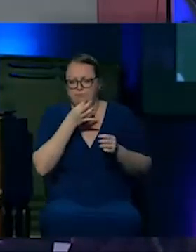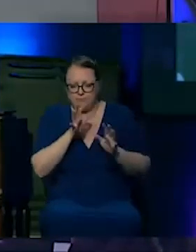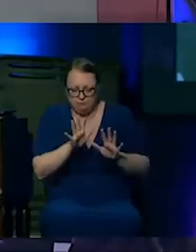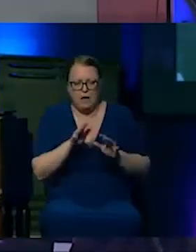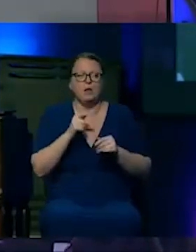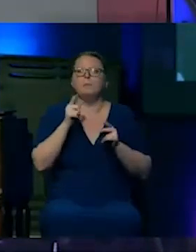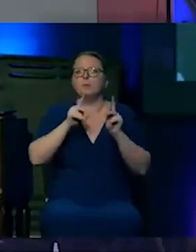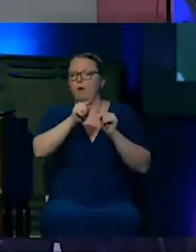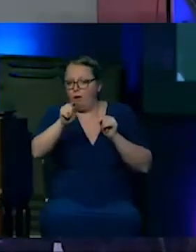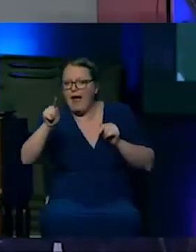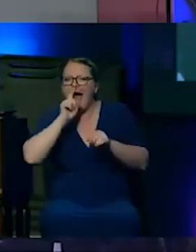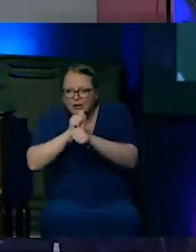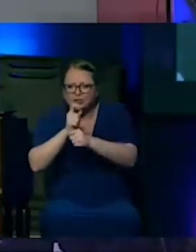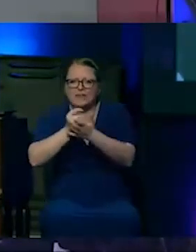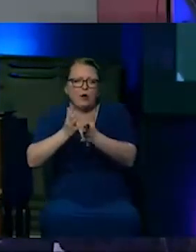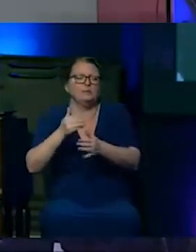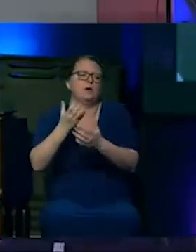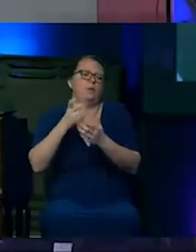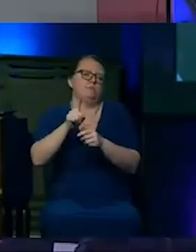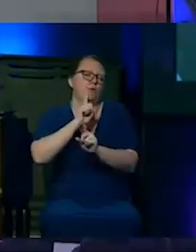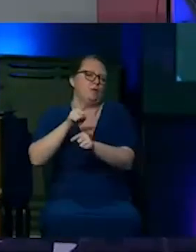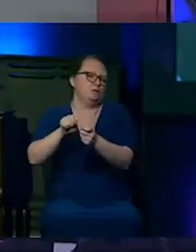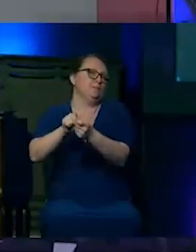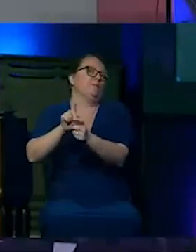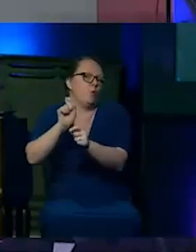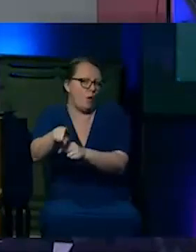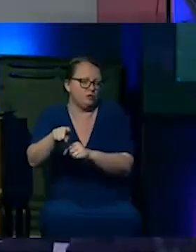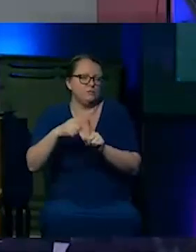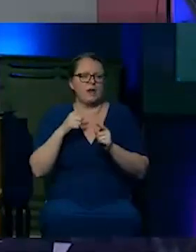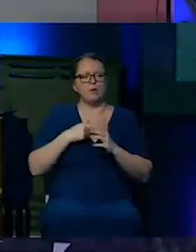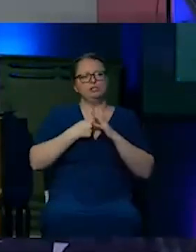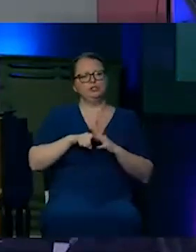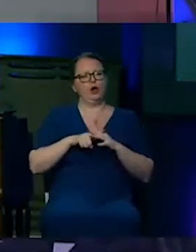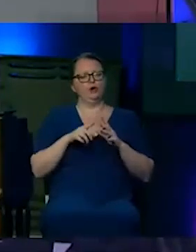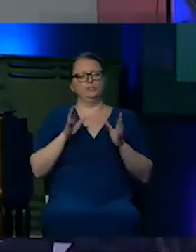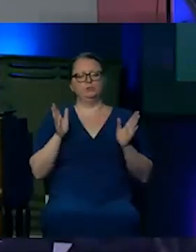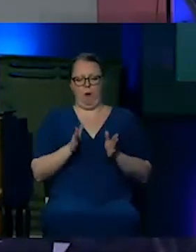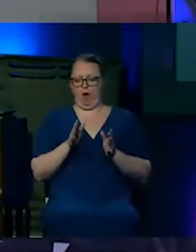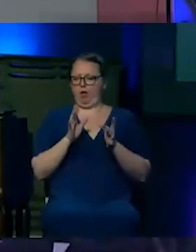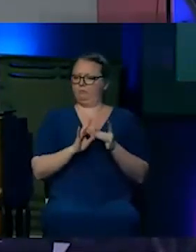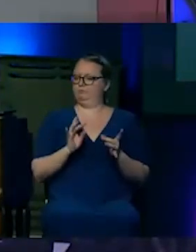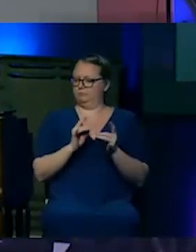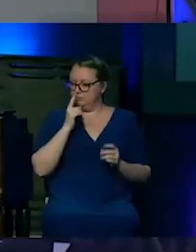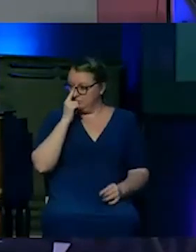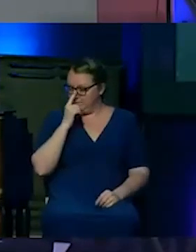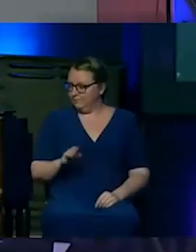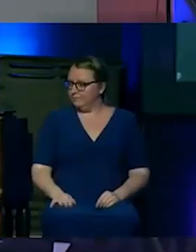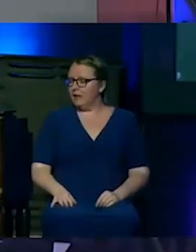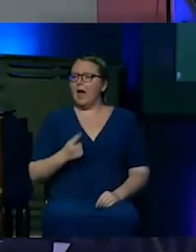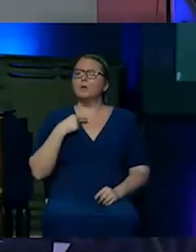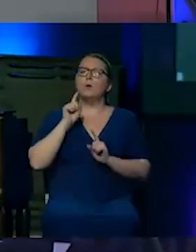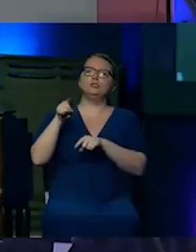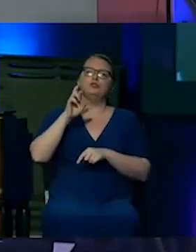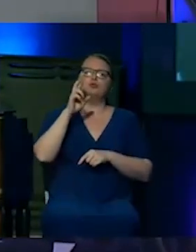actually therapists to, like, answer those specific questions. But I want to start with a small little anecdote. So I was at the Reformation